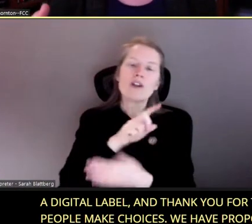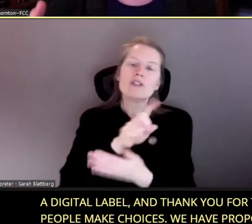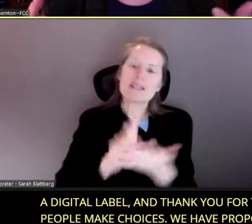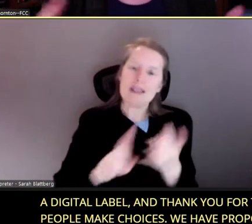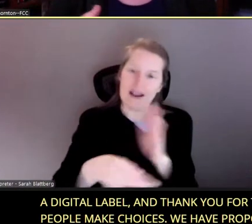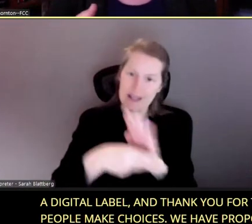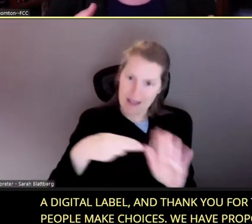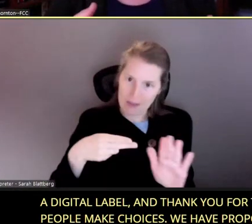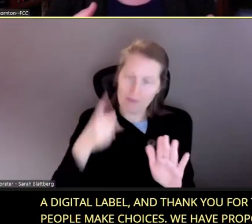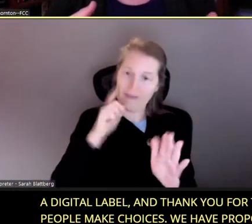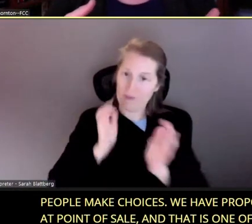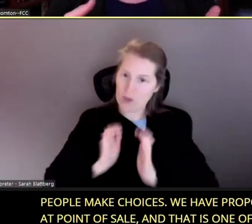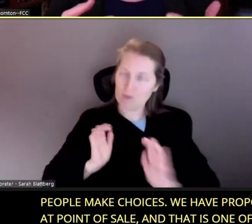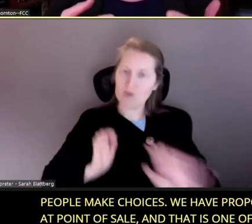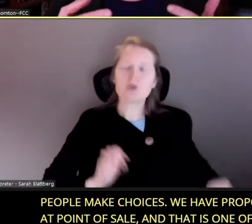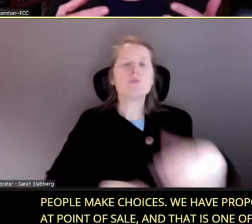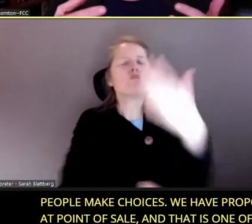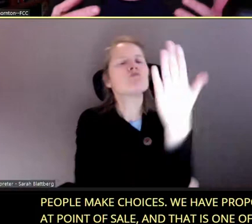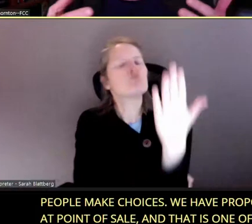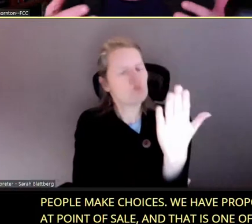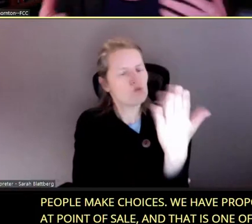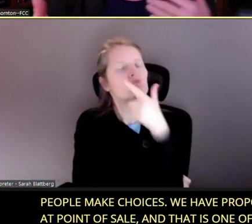would use to make decisions.